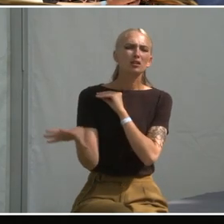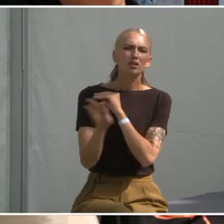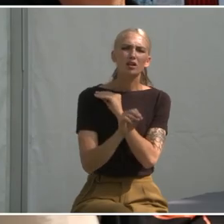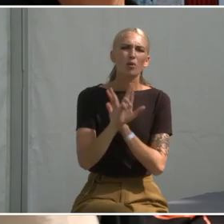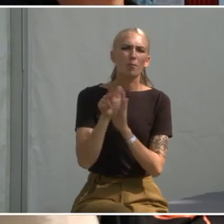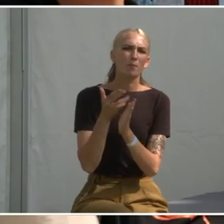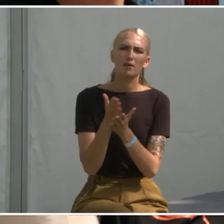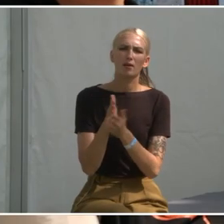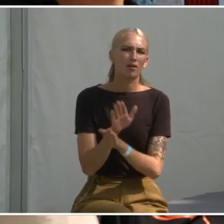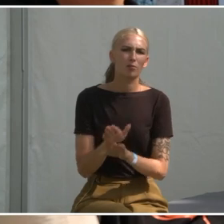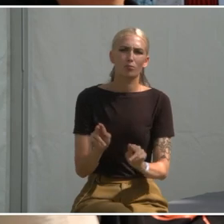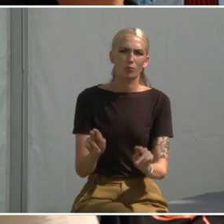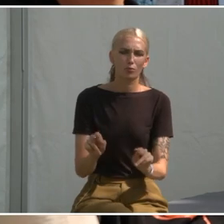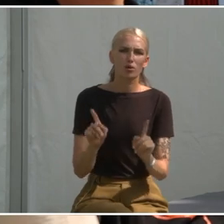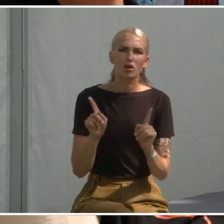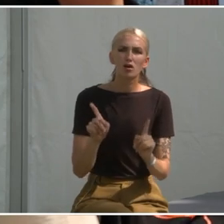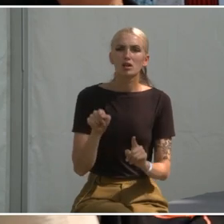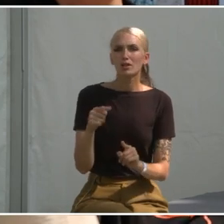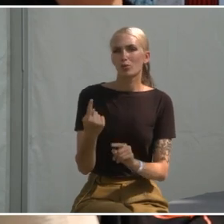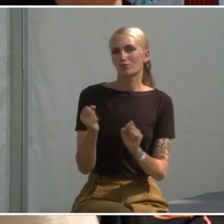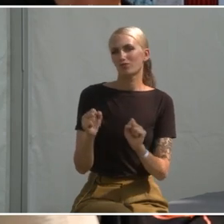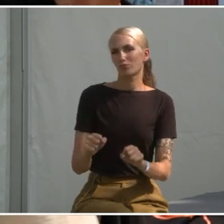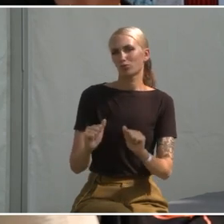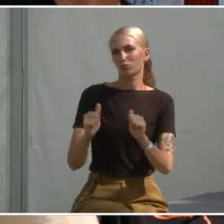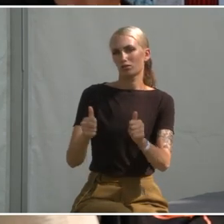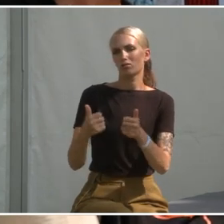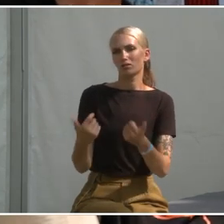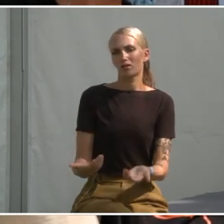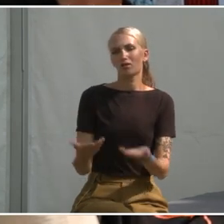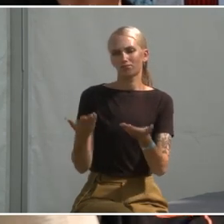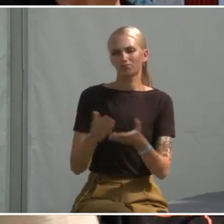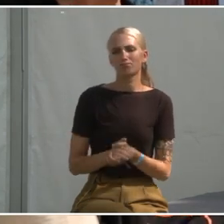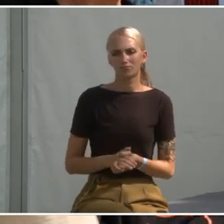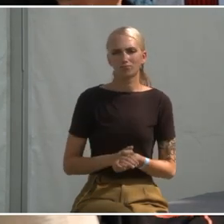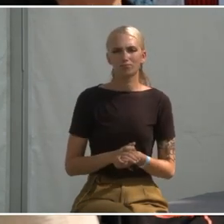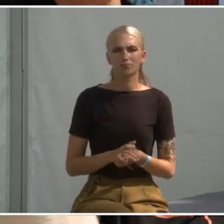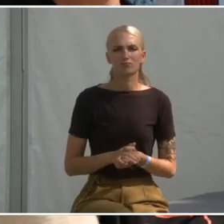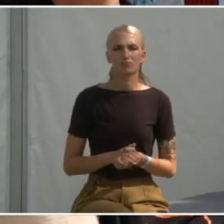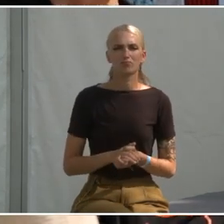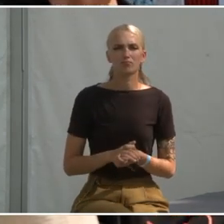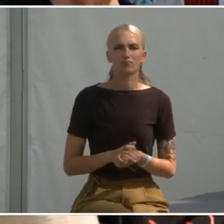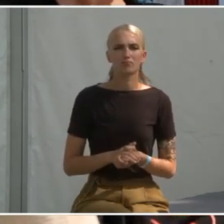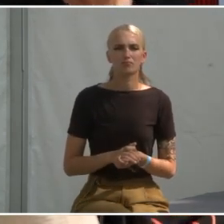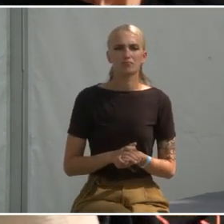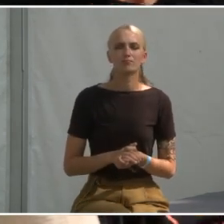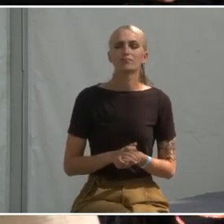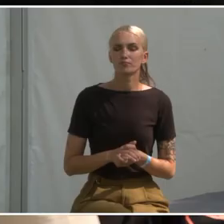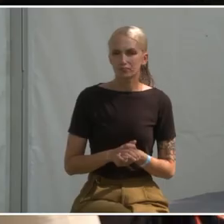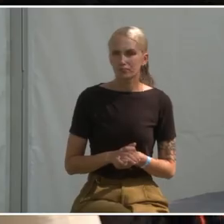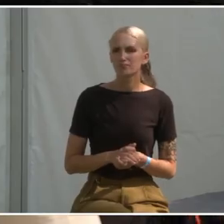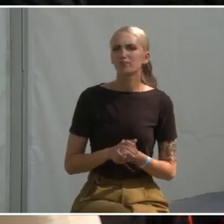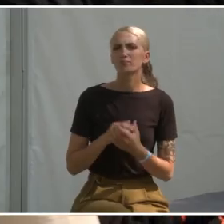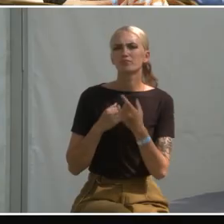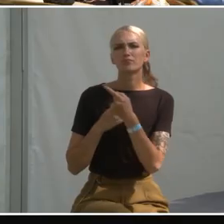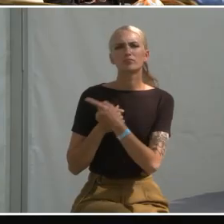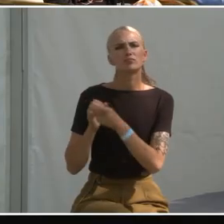course, but I feel like it is one good benefit of the digitalization that I see. Odd, I know you've also talked about